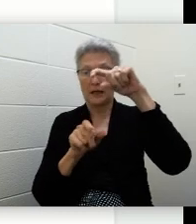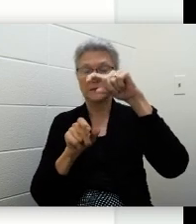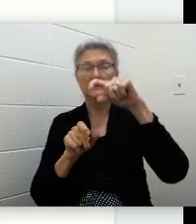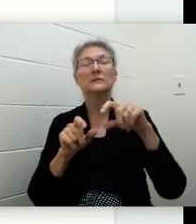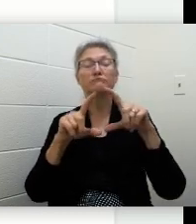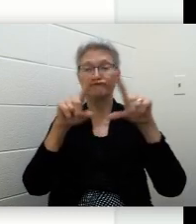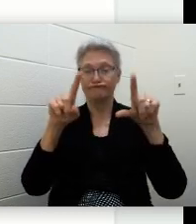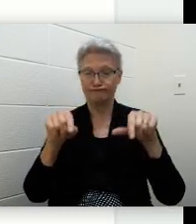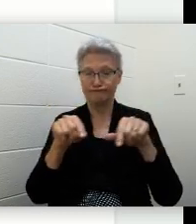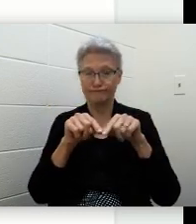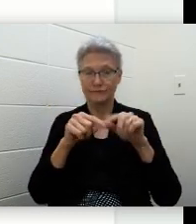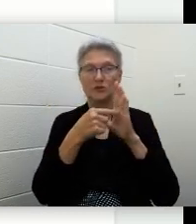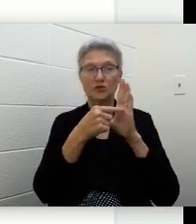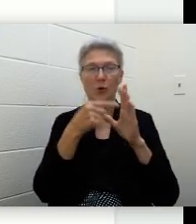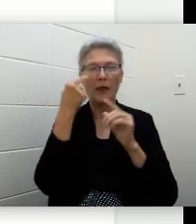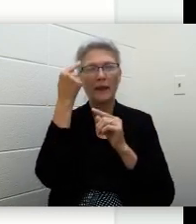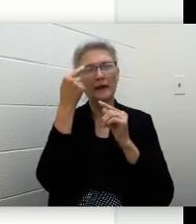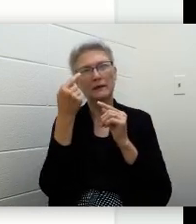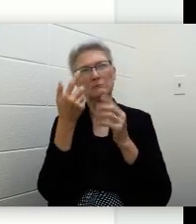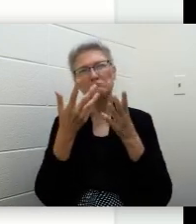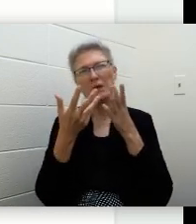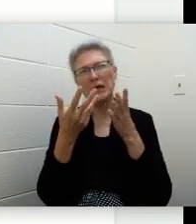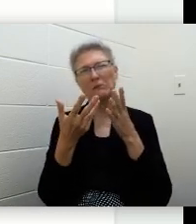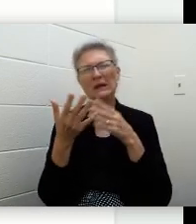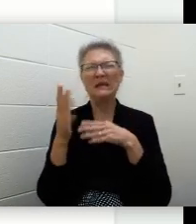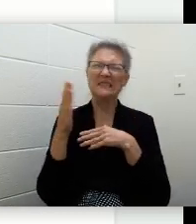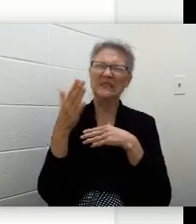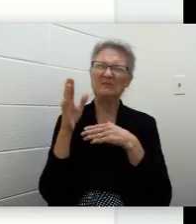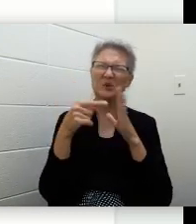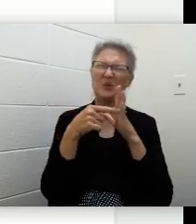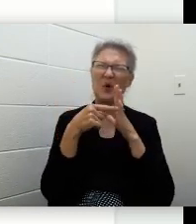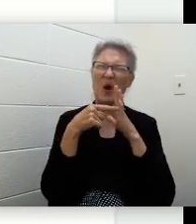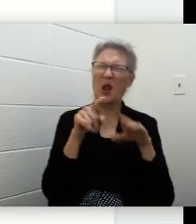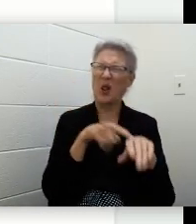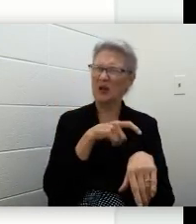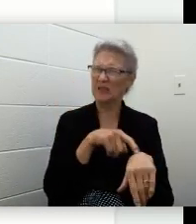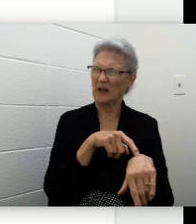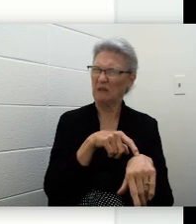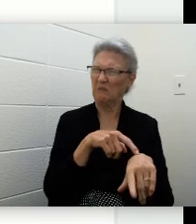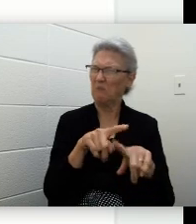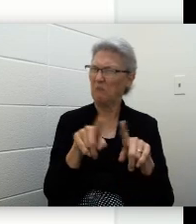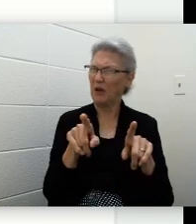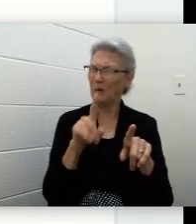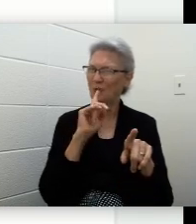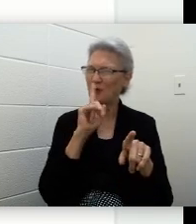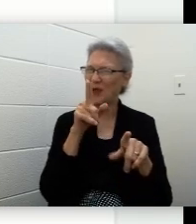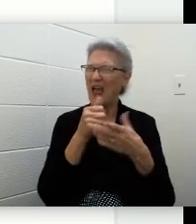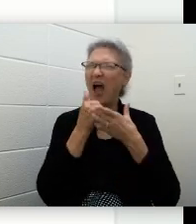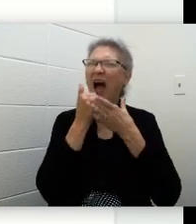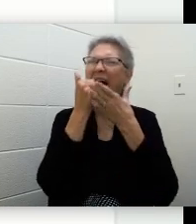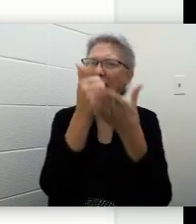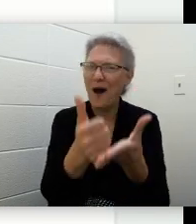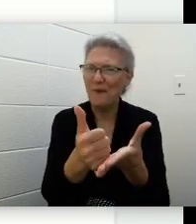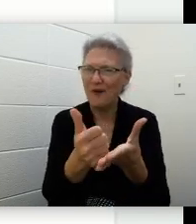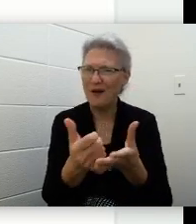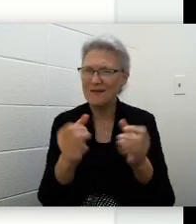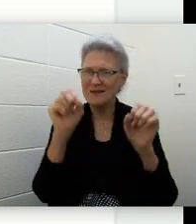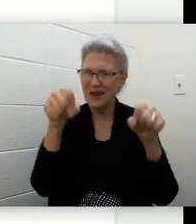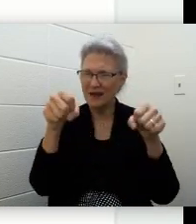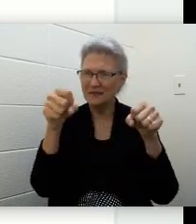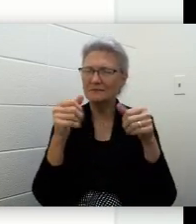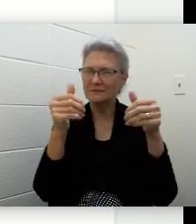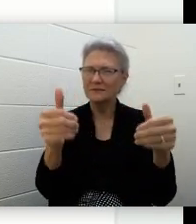thinking, seems like that might take a little while. But you guys, it actually is so helpful. So let's go ahead and let's